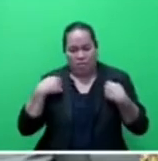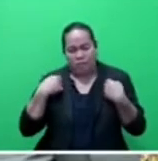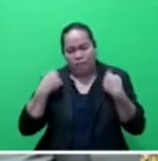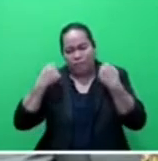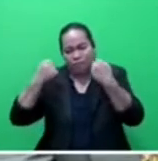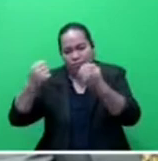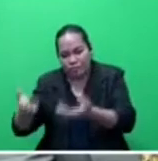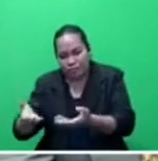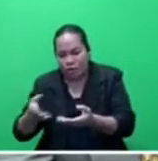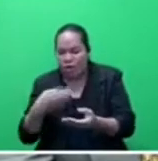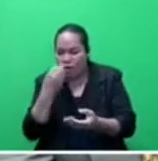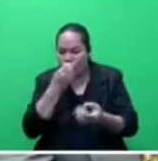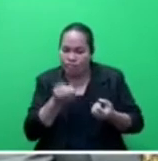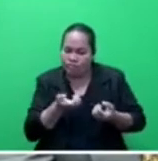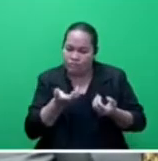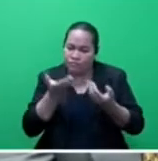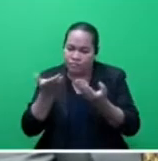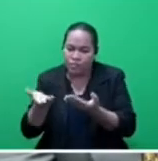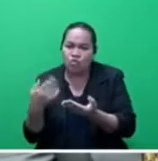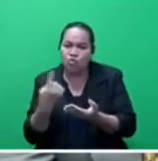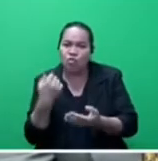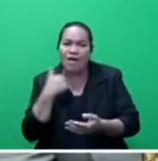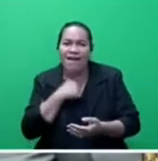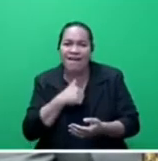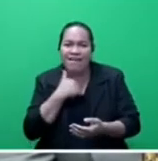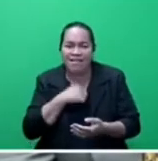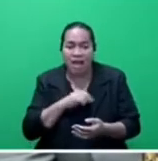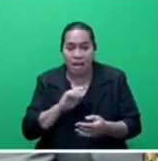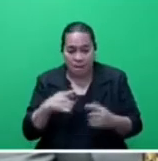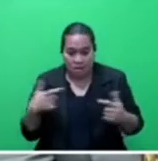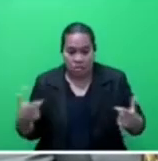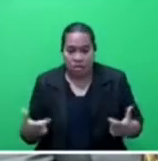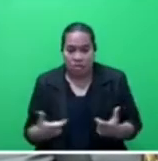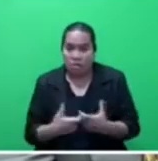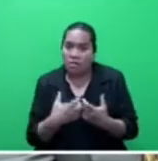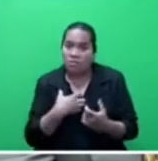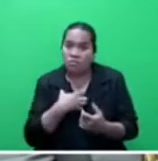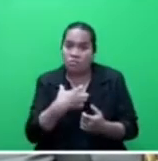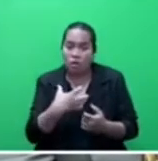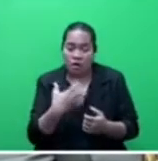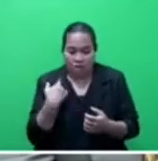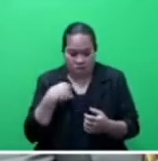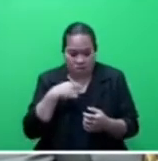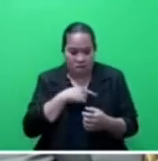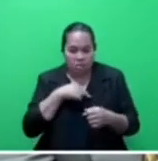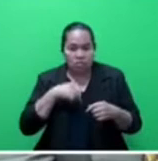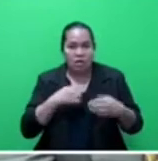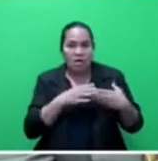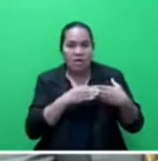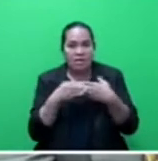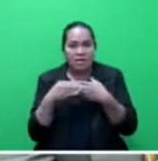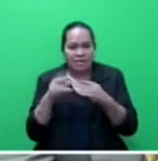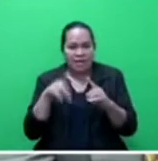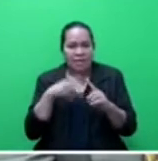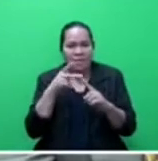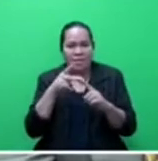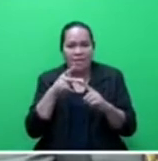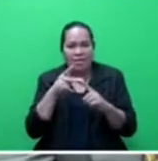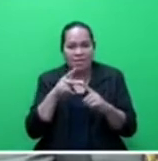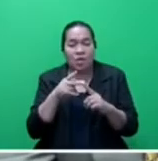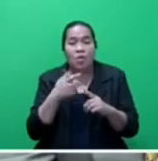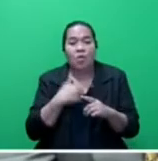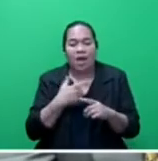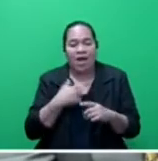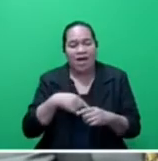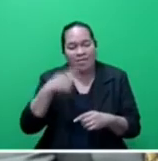hungry. The challenge is more pronounced for us politicians and parliamentarians, as our calling is on